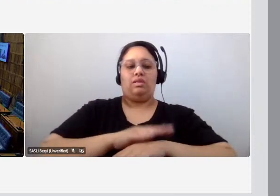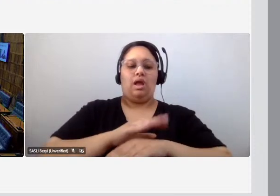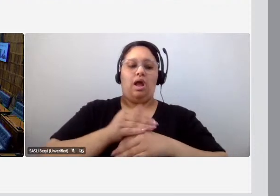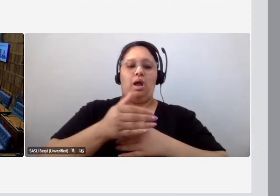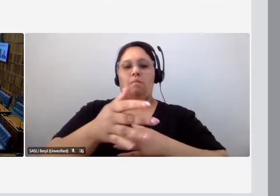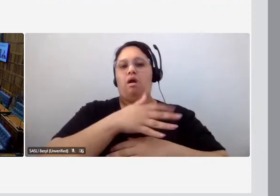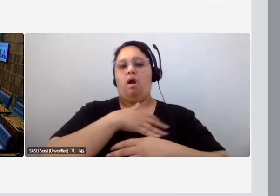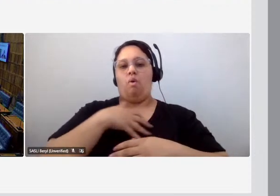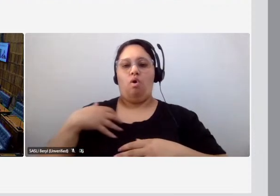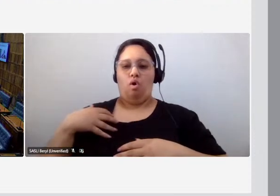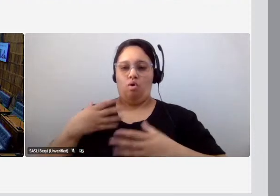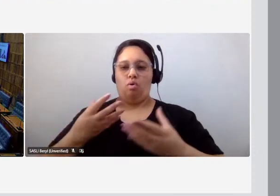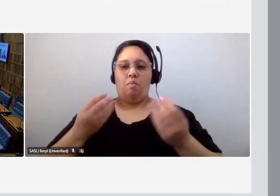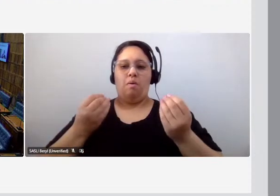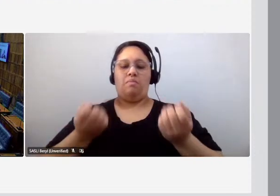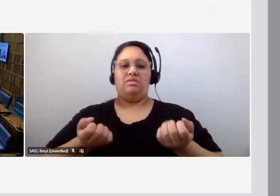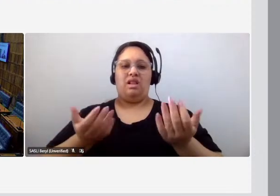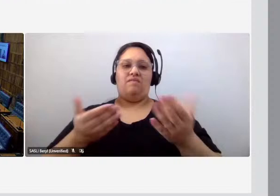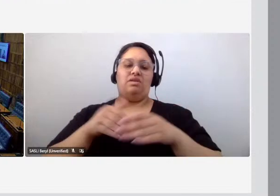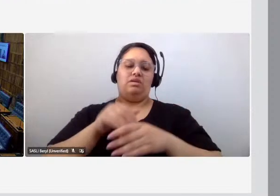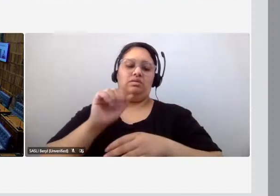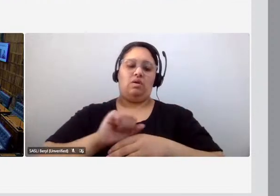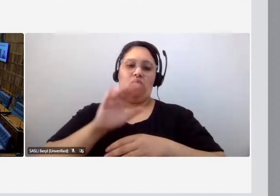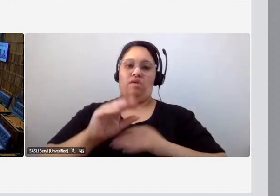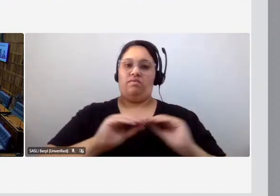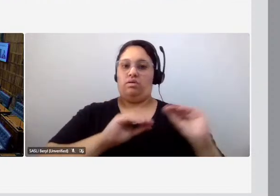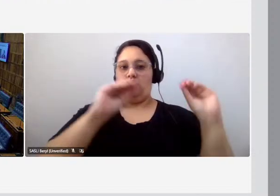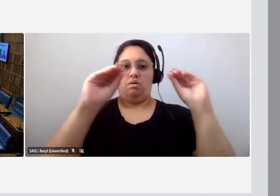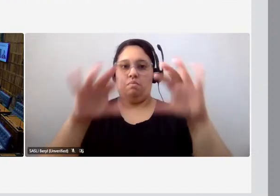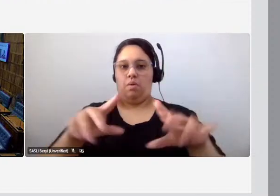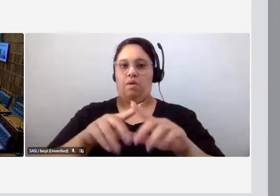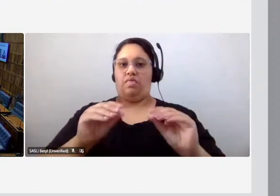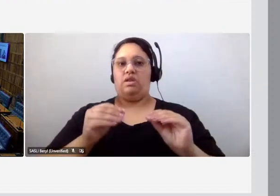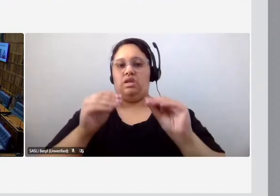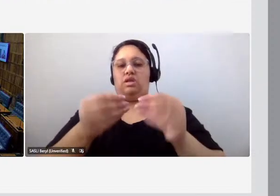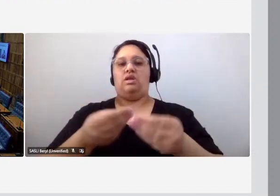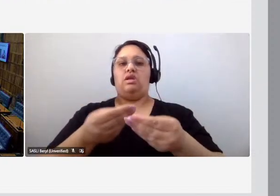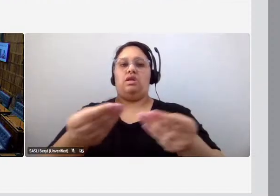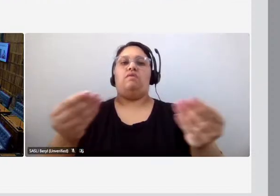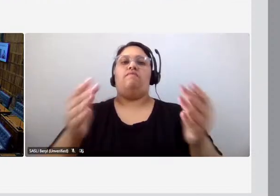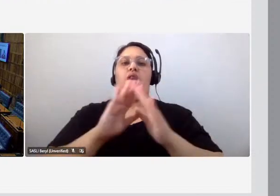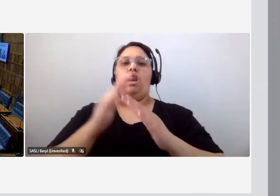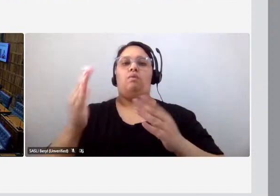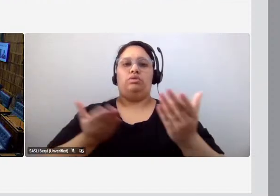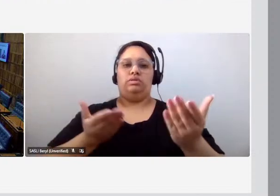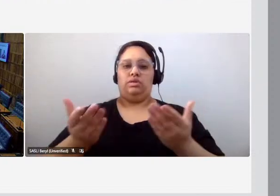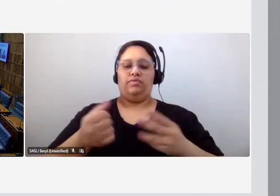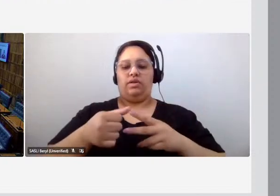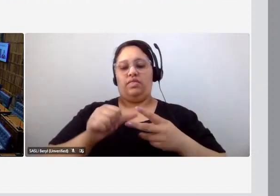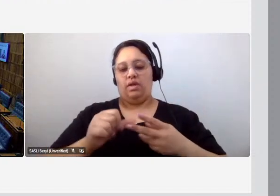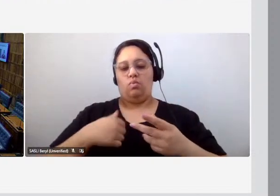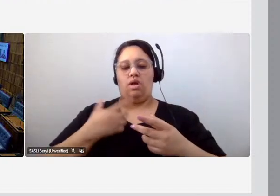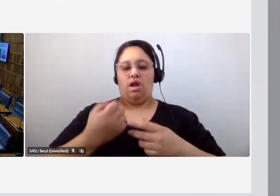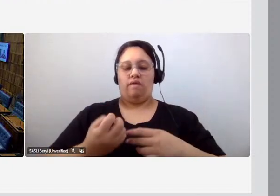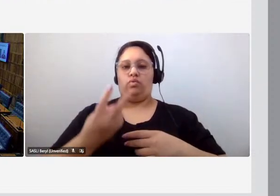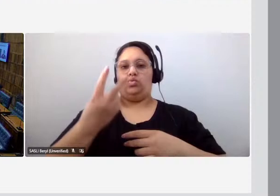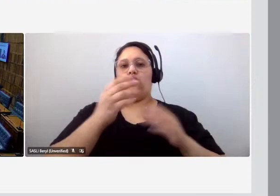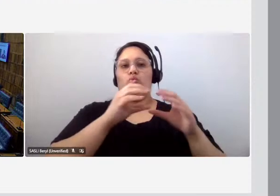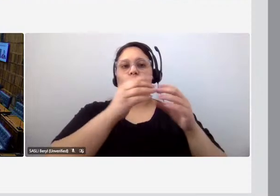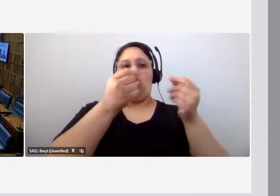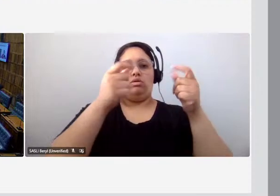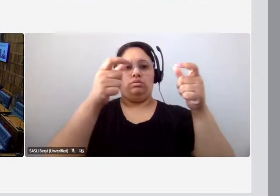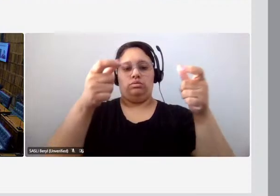takes to be delivered in South Africa and then to library services. Then we had two amounts related